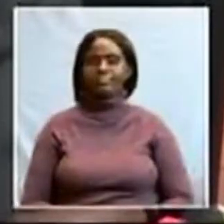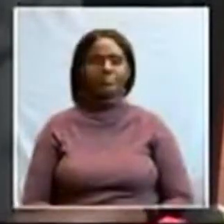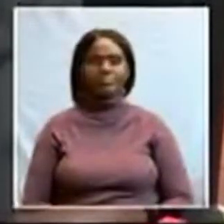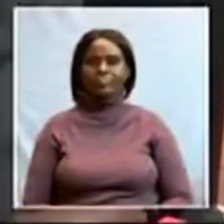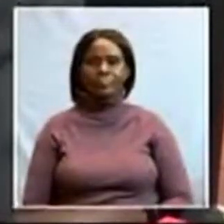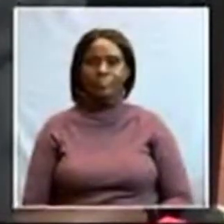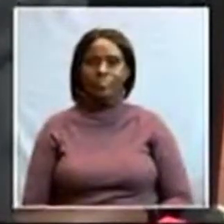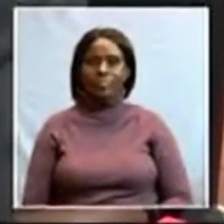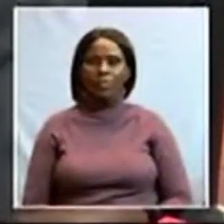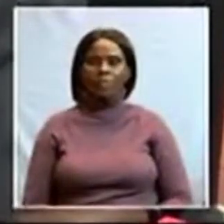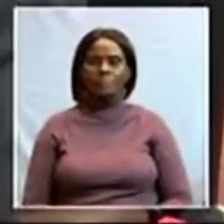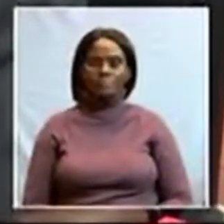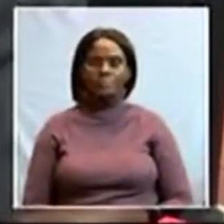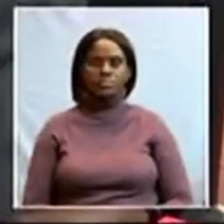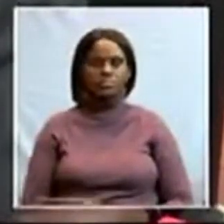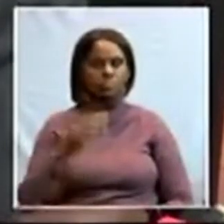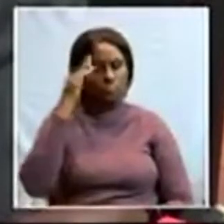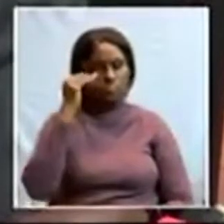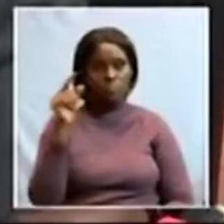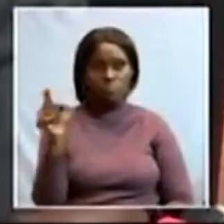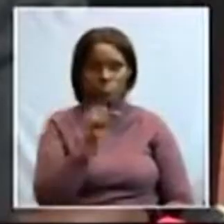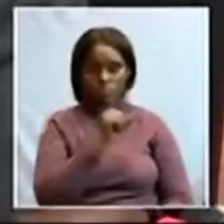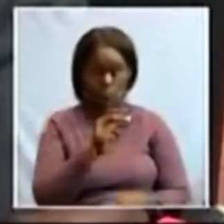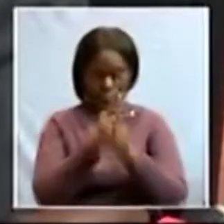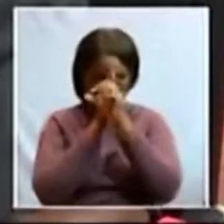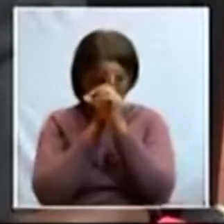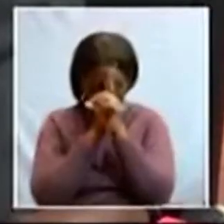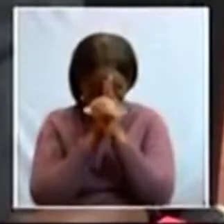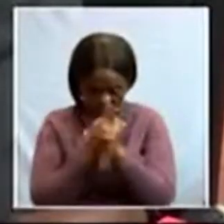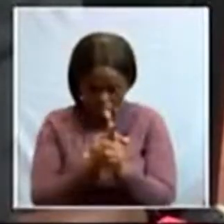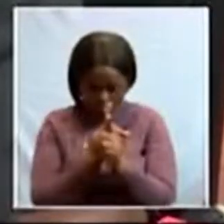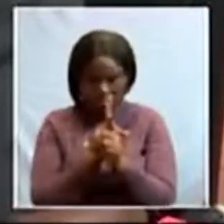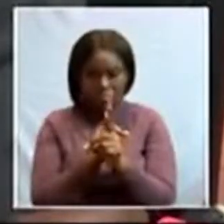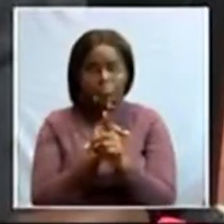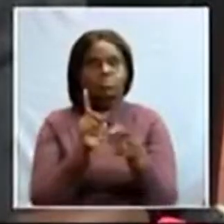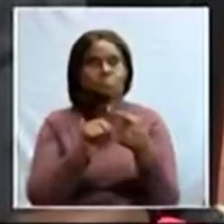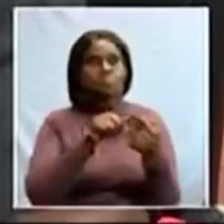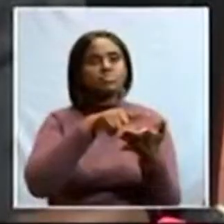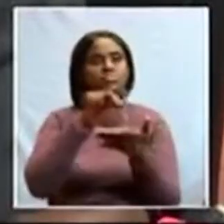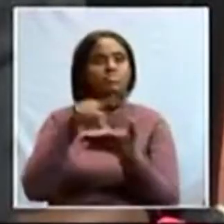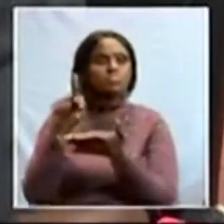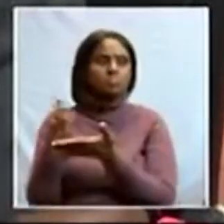your committee. So why did you decide to pay